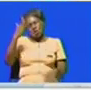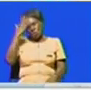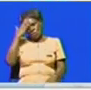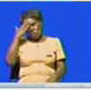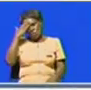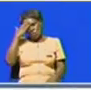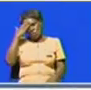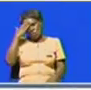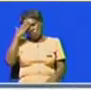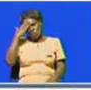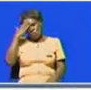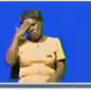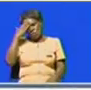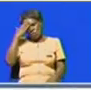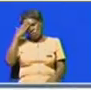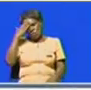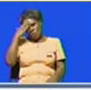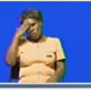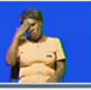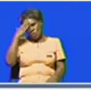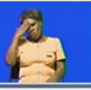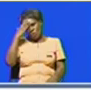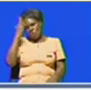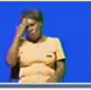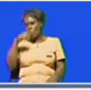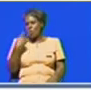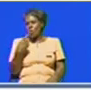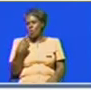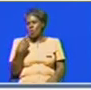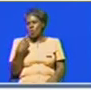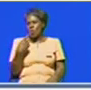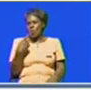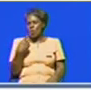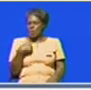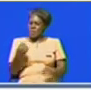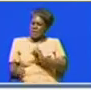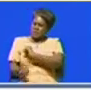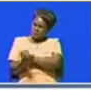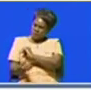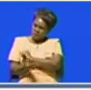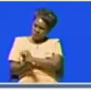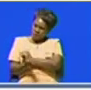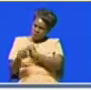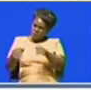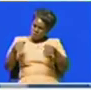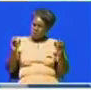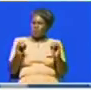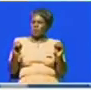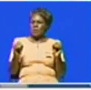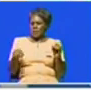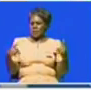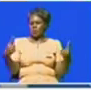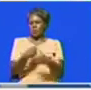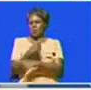Senator? Well, do you know some? Yes. How does he know? Let me explain. You do not wait, and this is where we